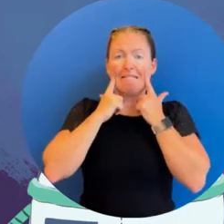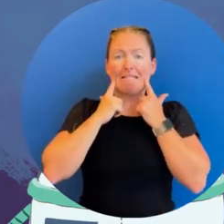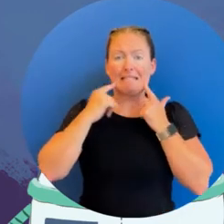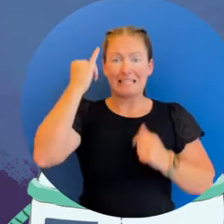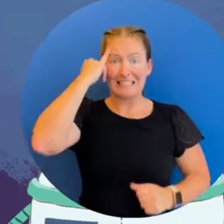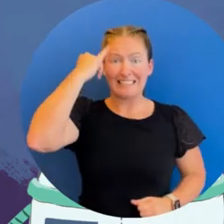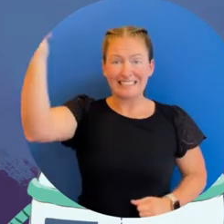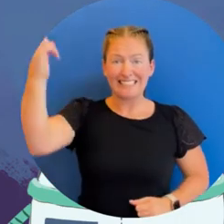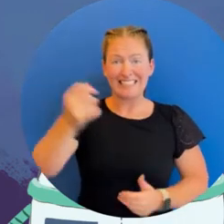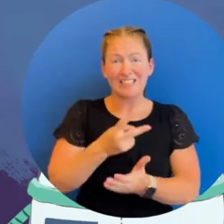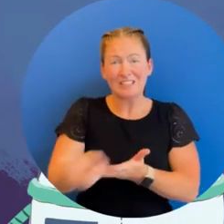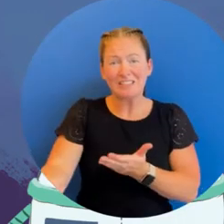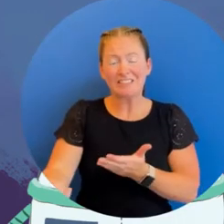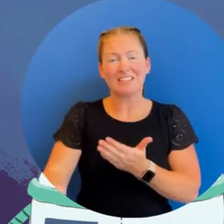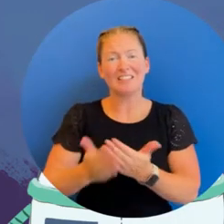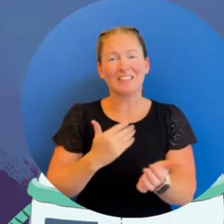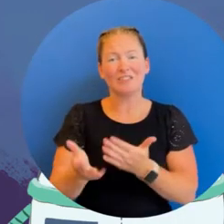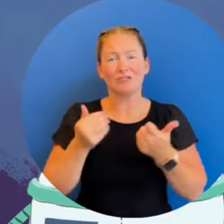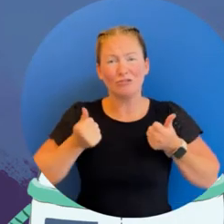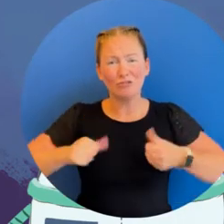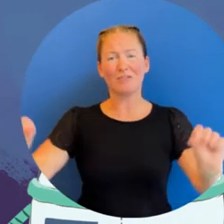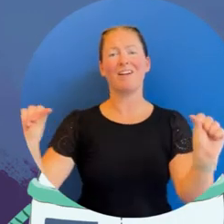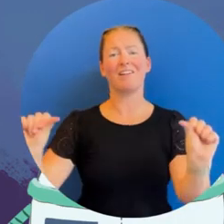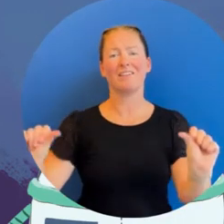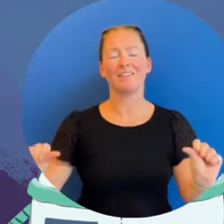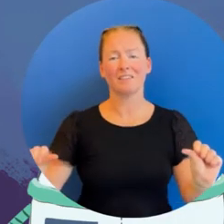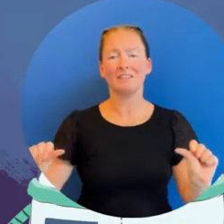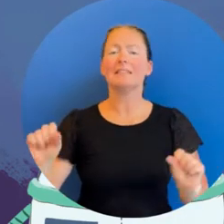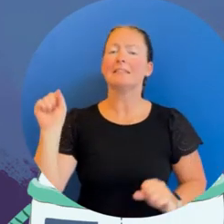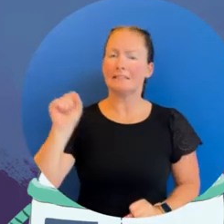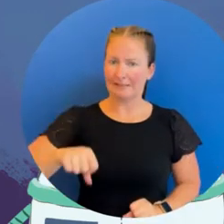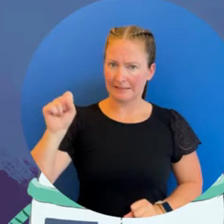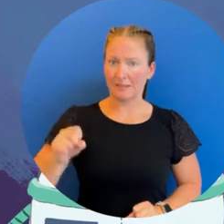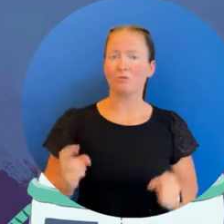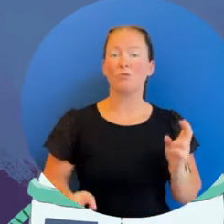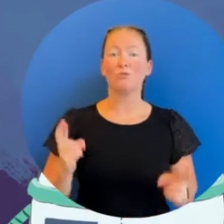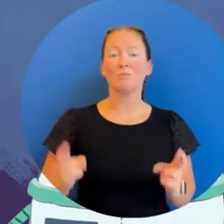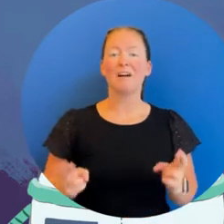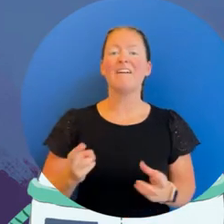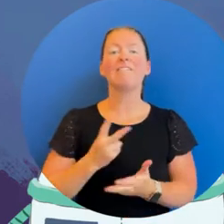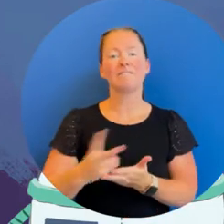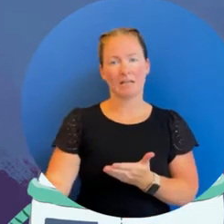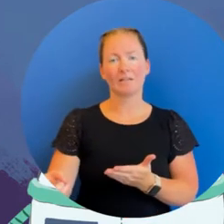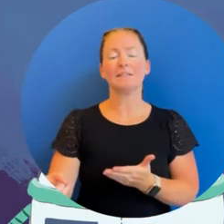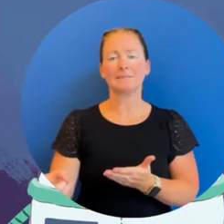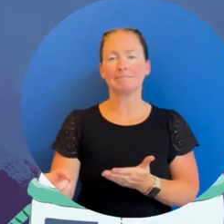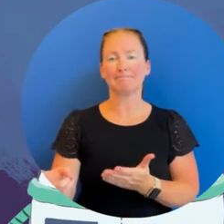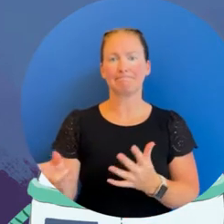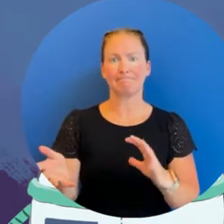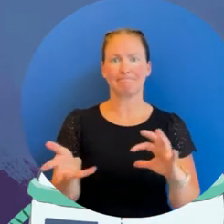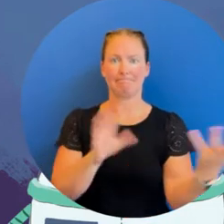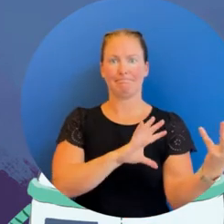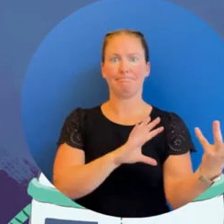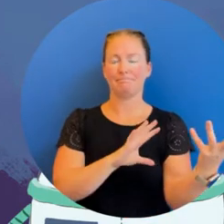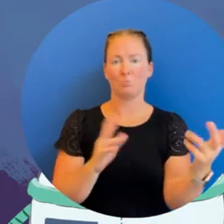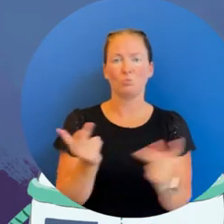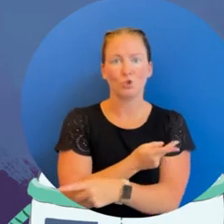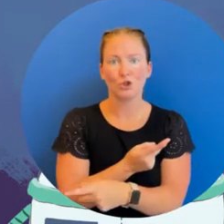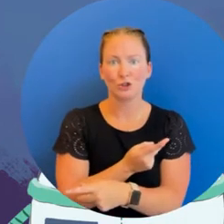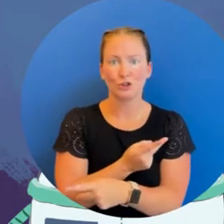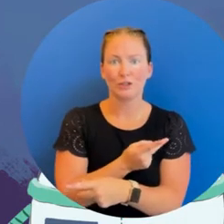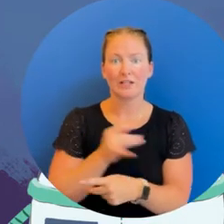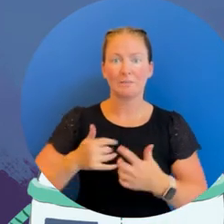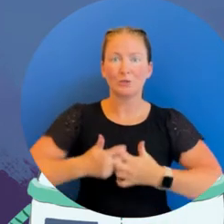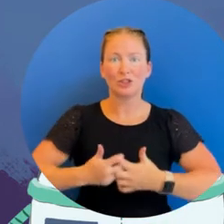her eyes. Her idea wasn't working despite all her tries. Yes, her bot was a failure. It made the mess